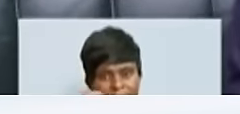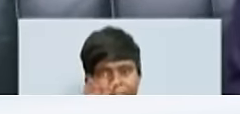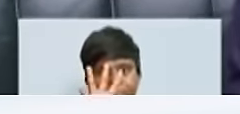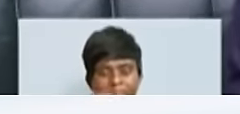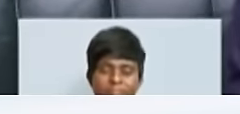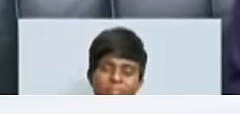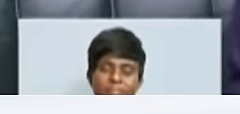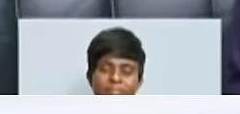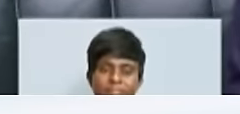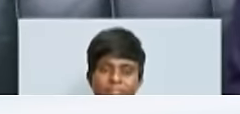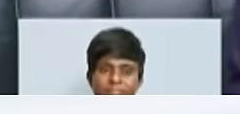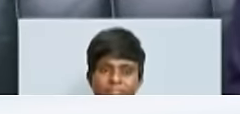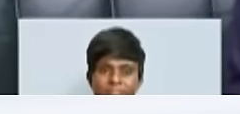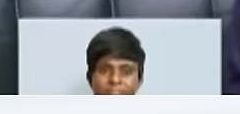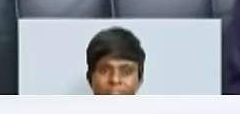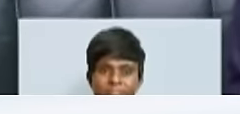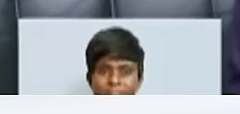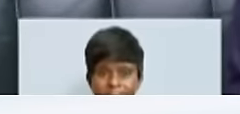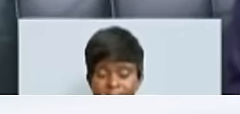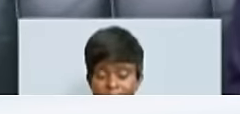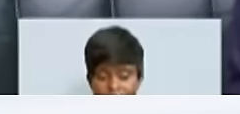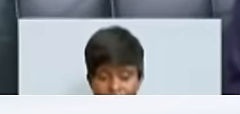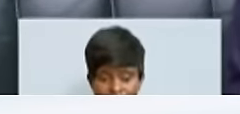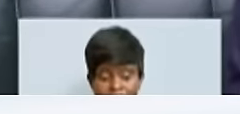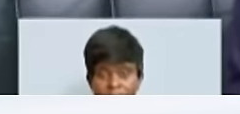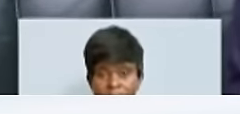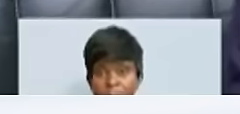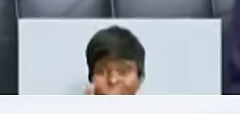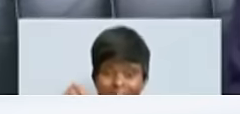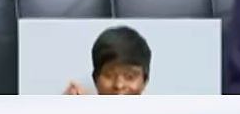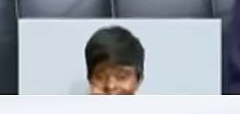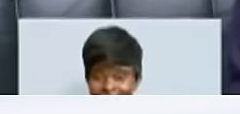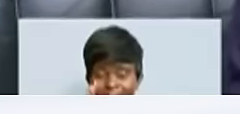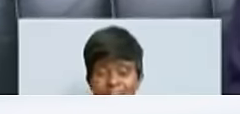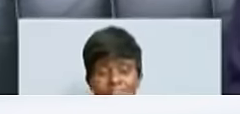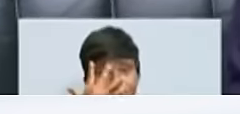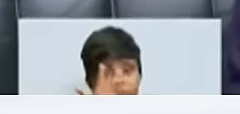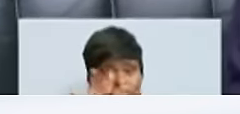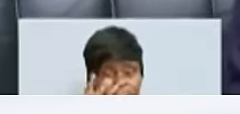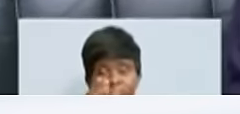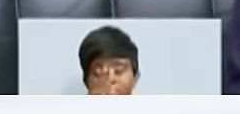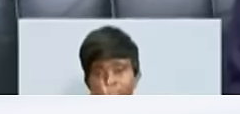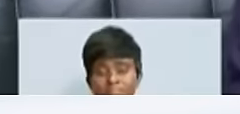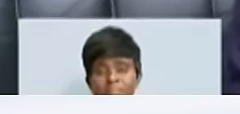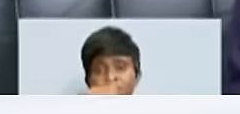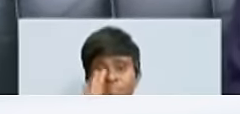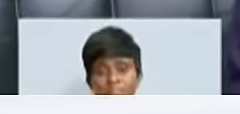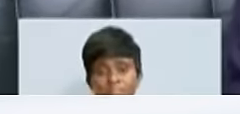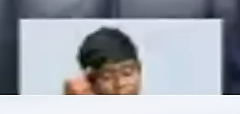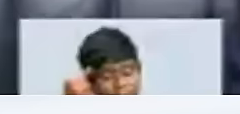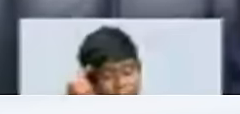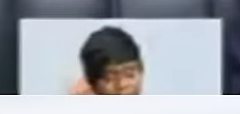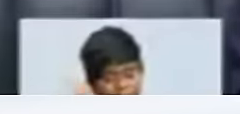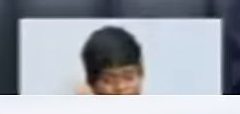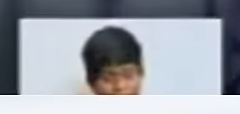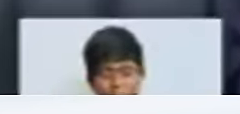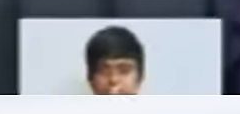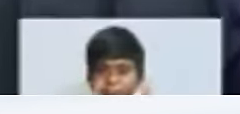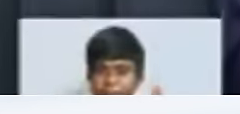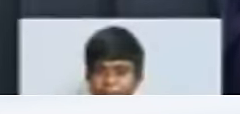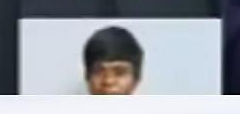10,650. To address overcrowding in correctional facilities, Madam Speaker, government is